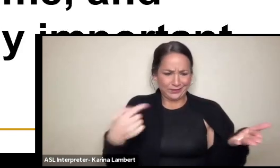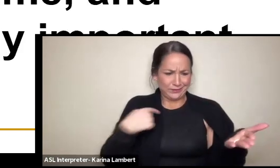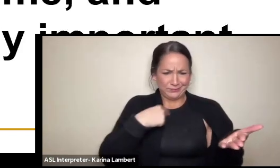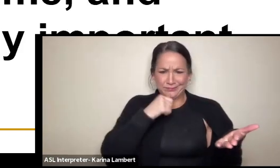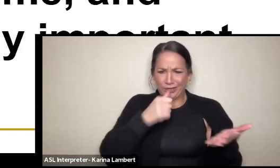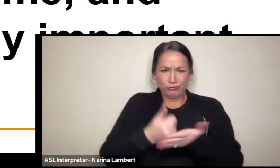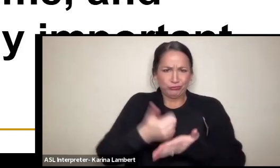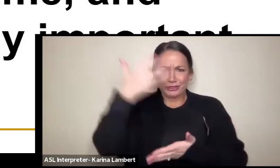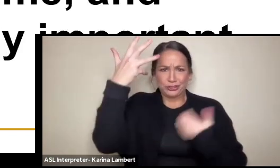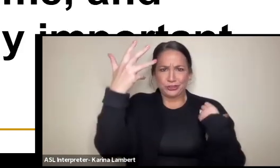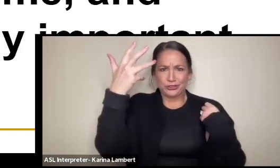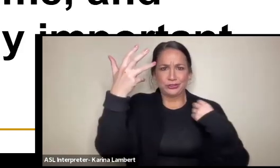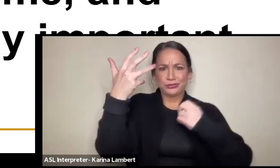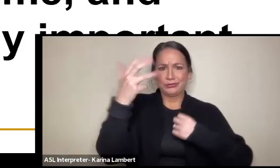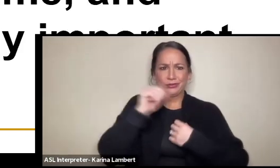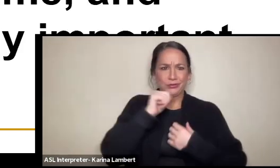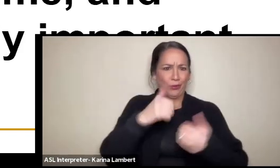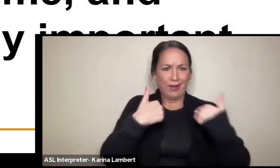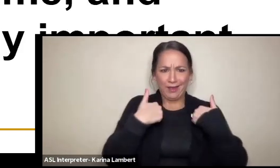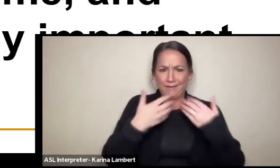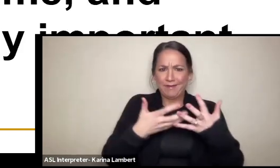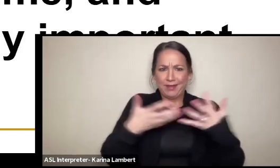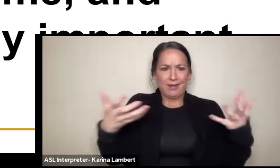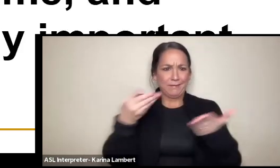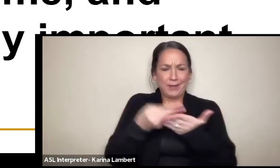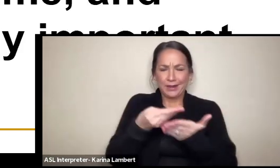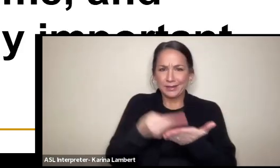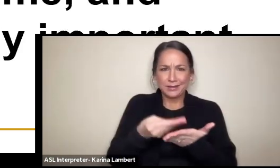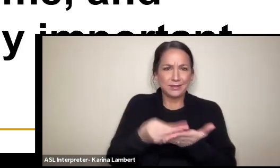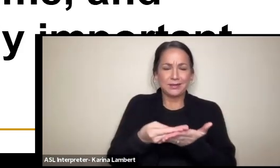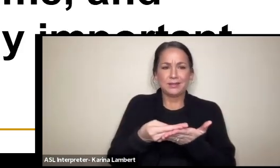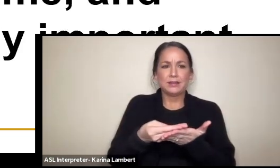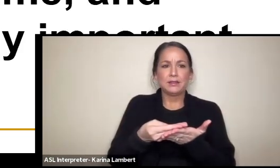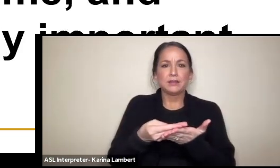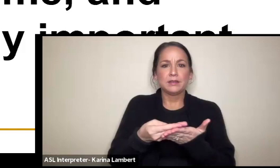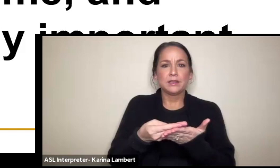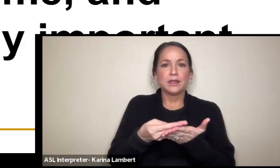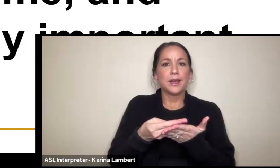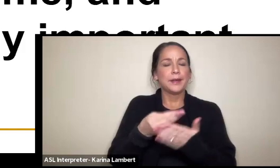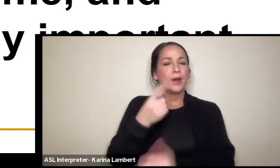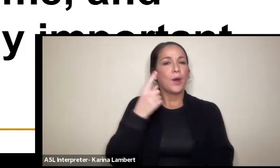wealthy. I don't have a lot of money. And